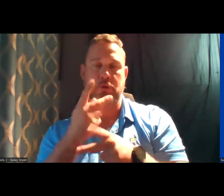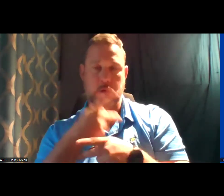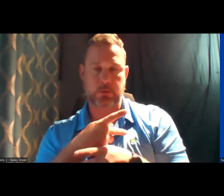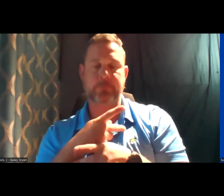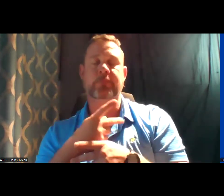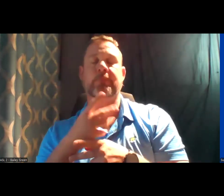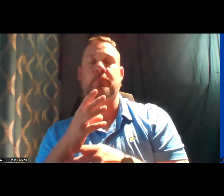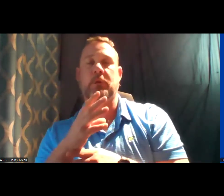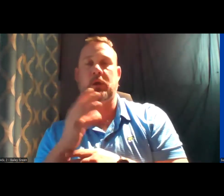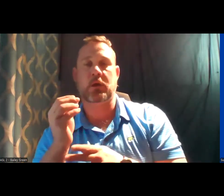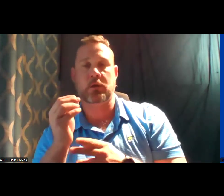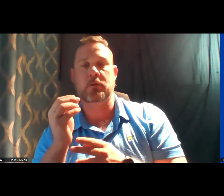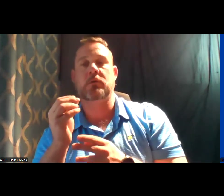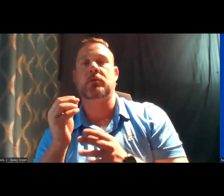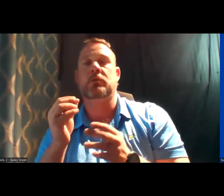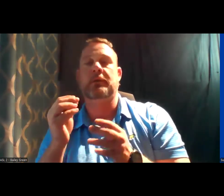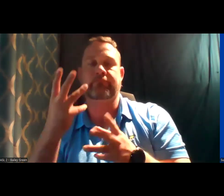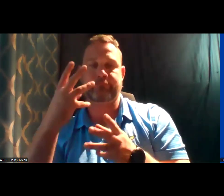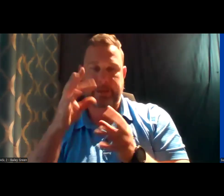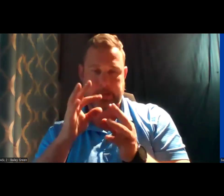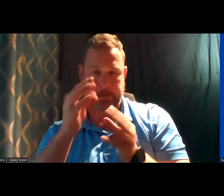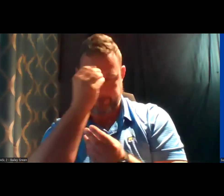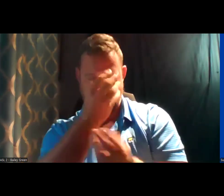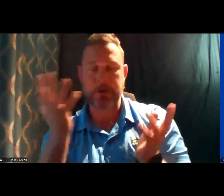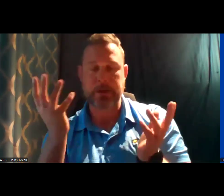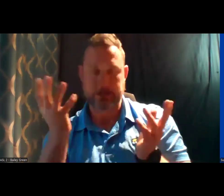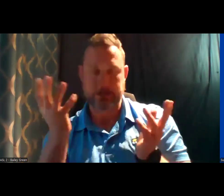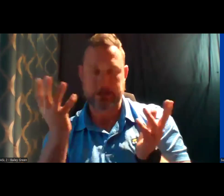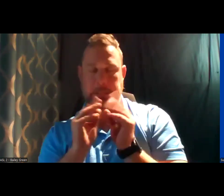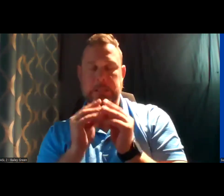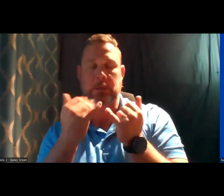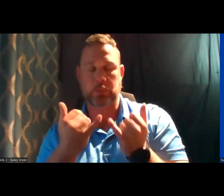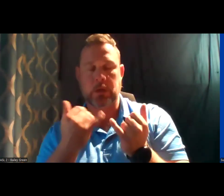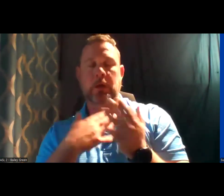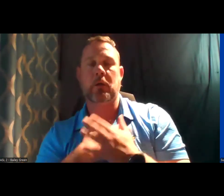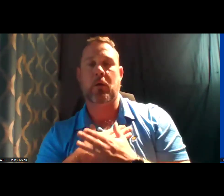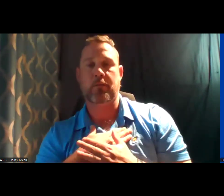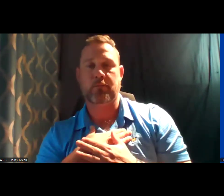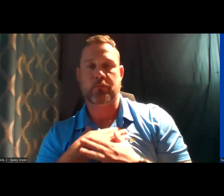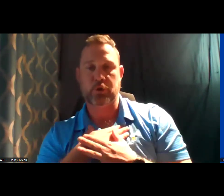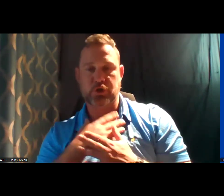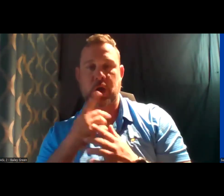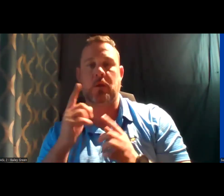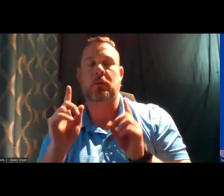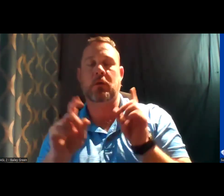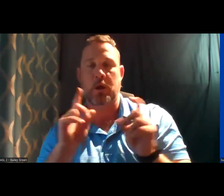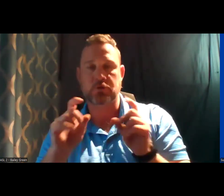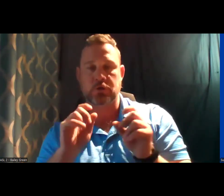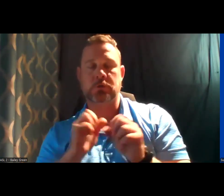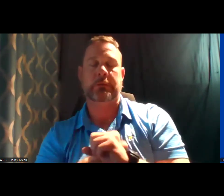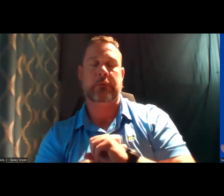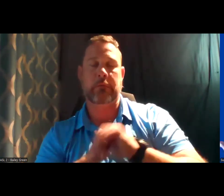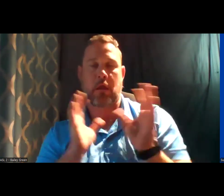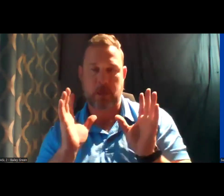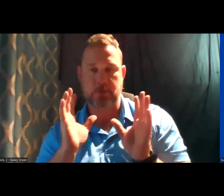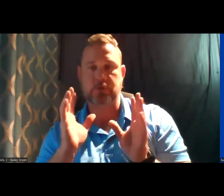productive, substantive meeting today. And I really appreciate the questions and